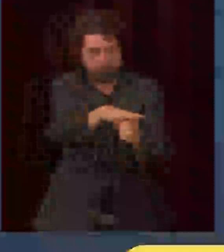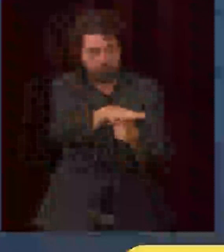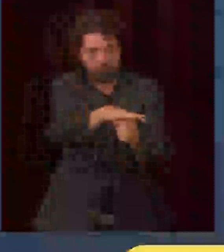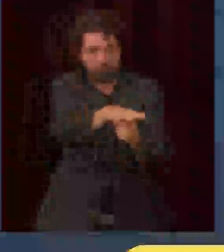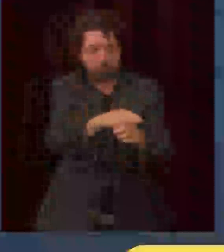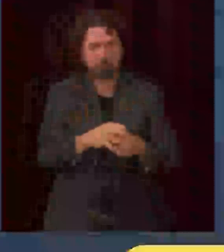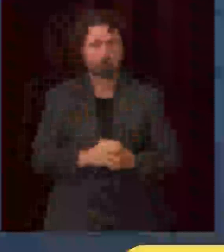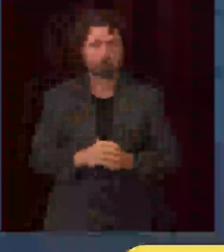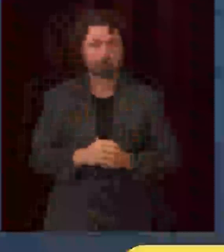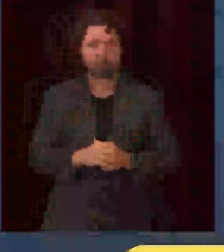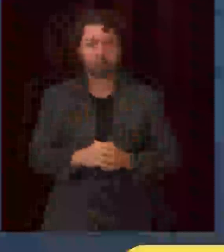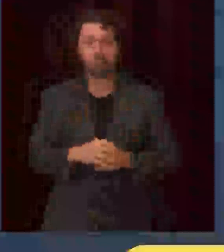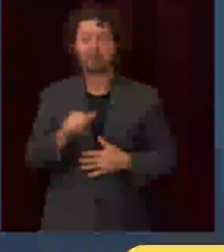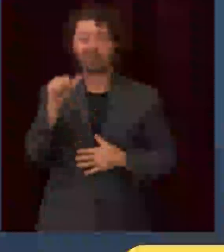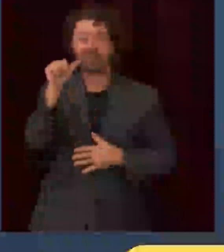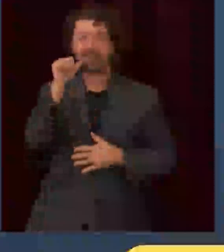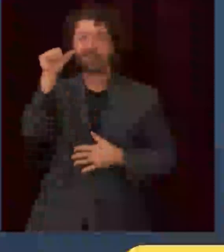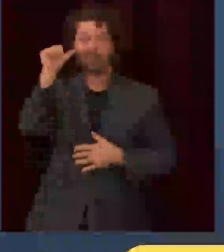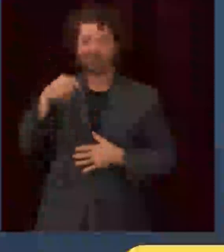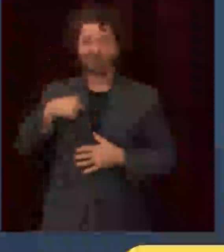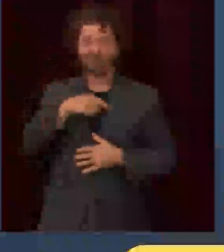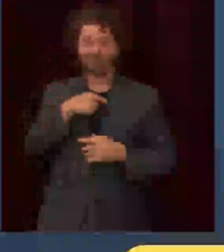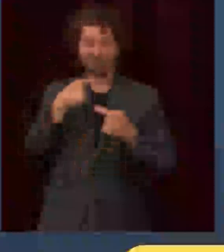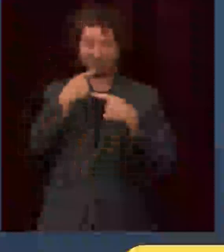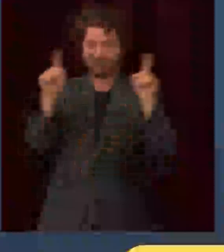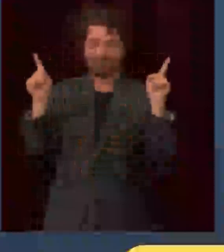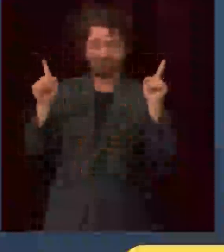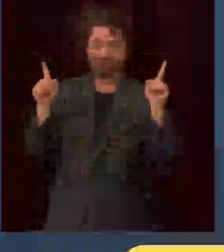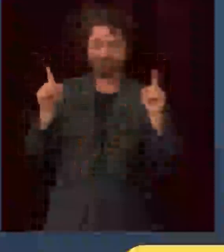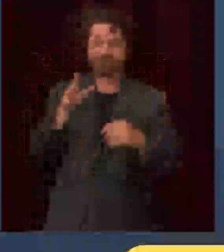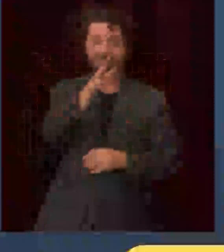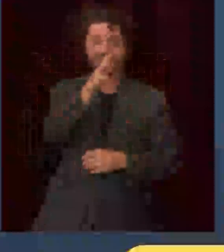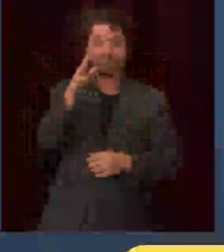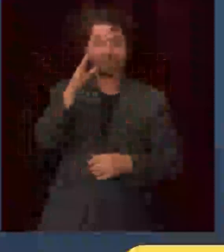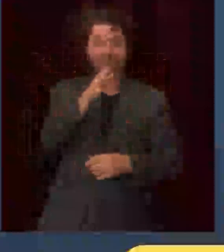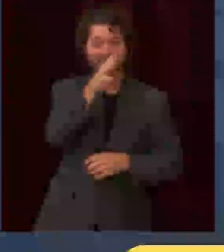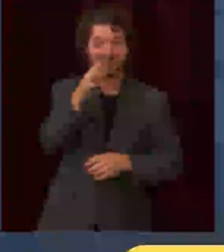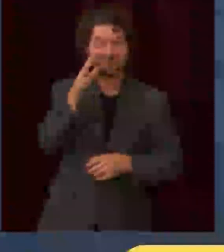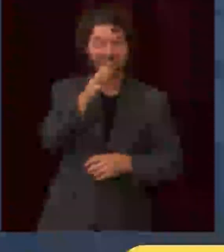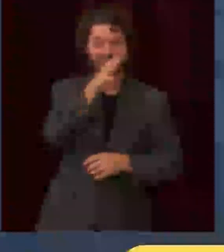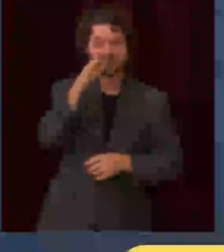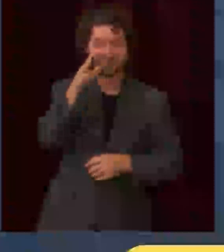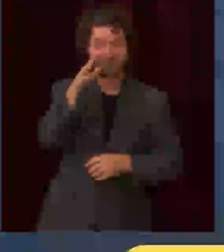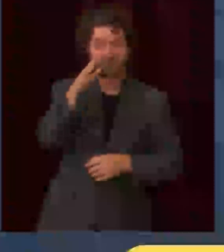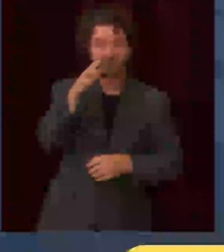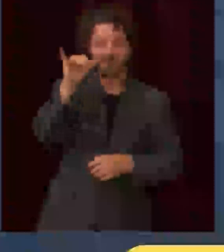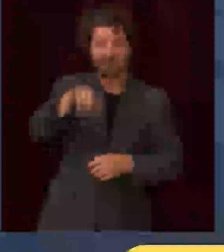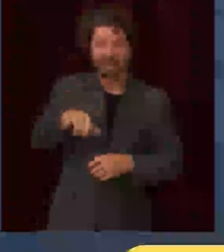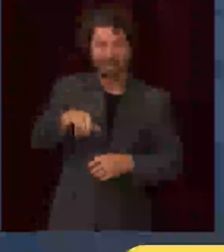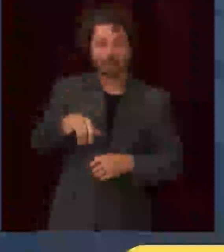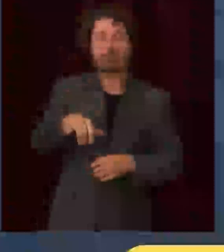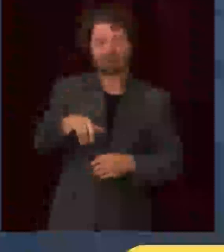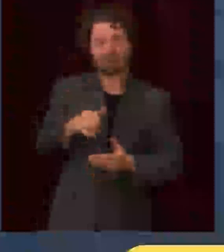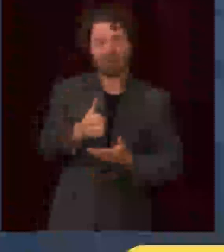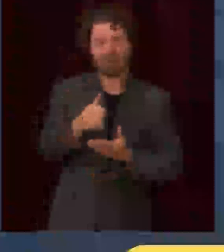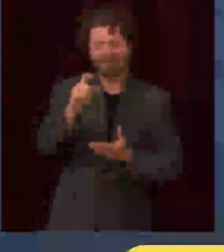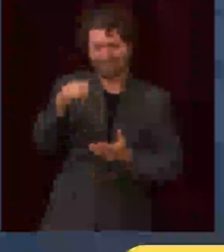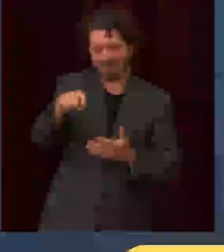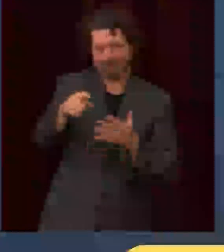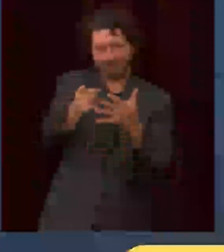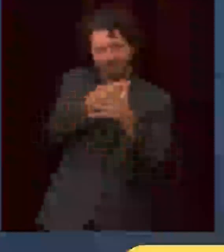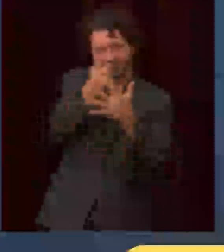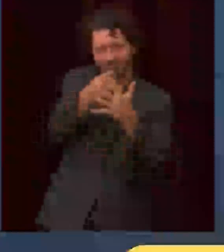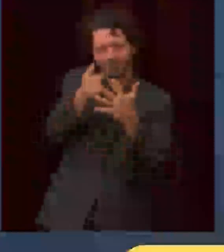going to help. We've had new testing requirements and assistance to the long-term care facilities where there's been outbreaks in